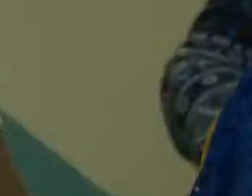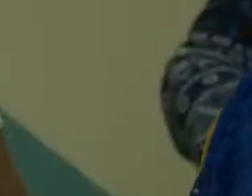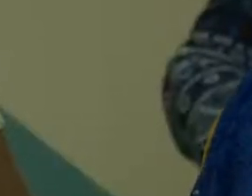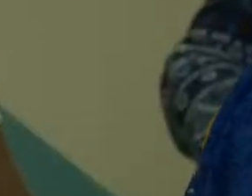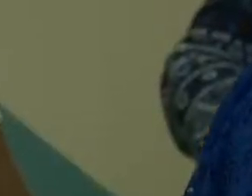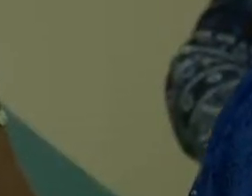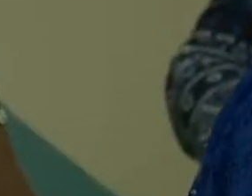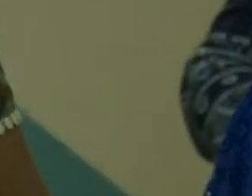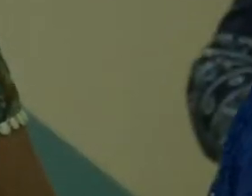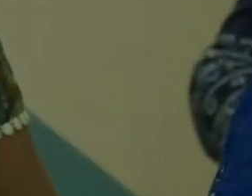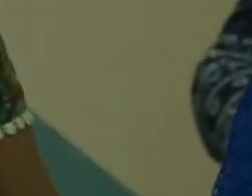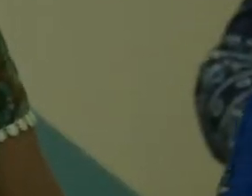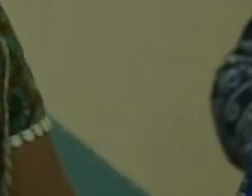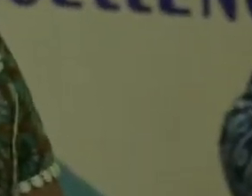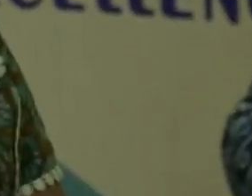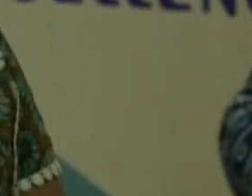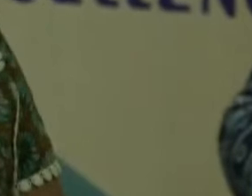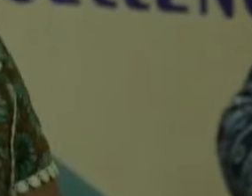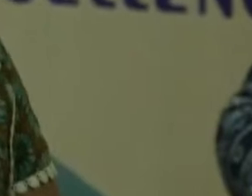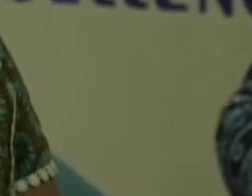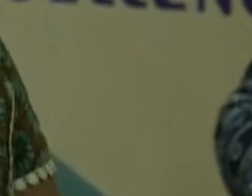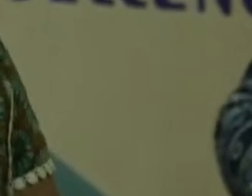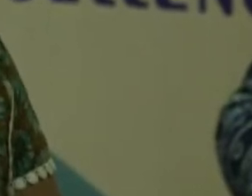Oh, Ghana Yima.